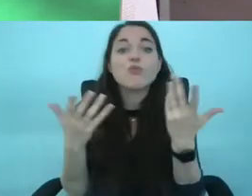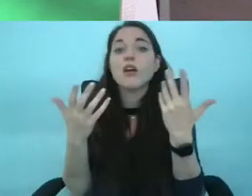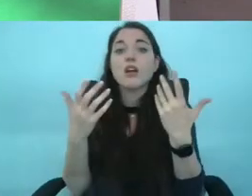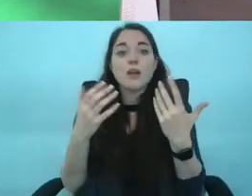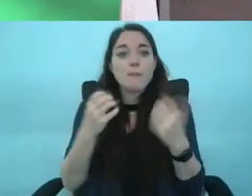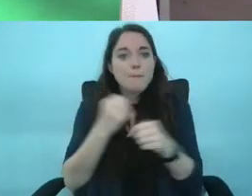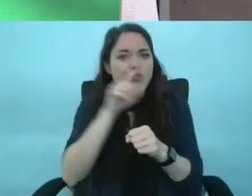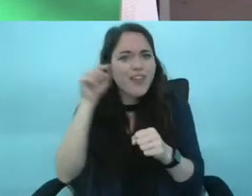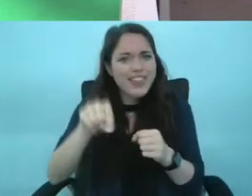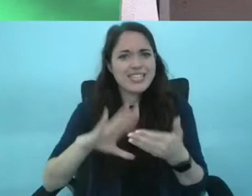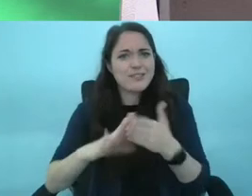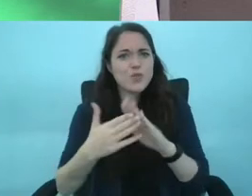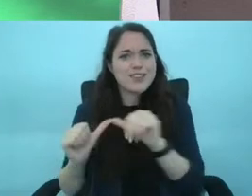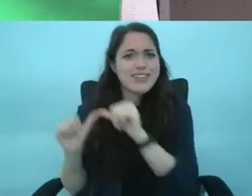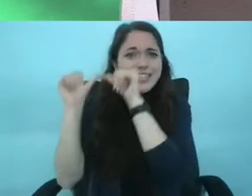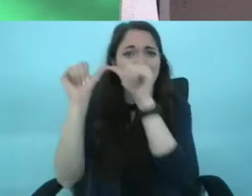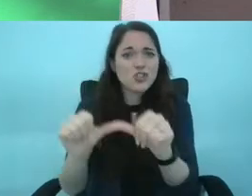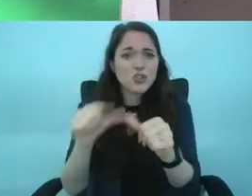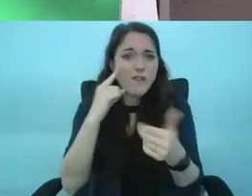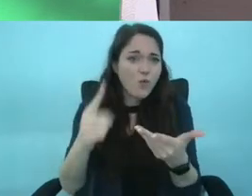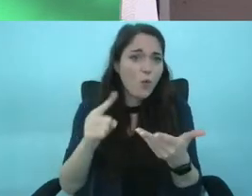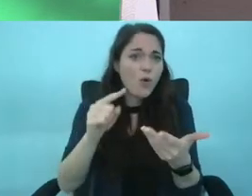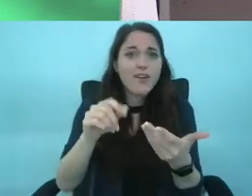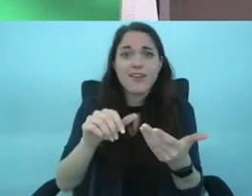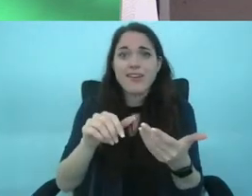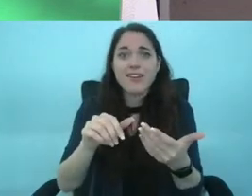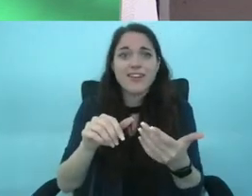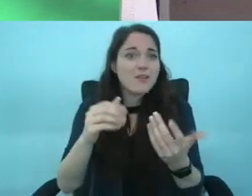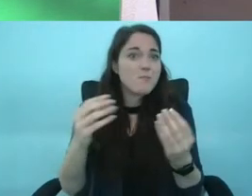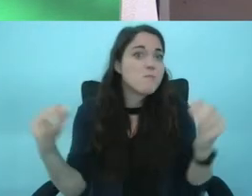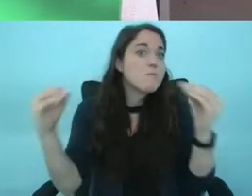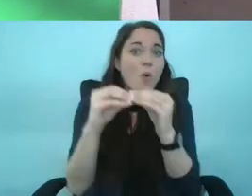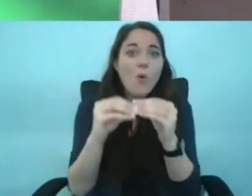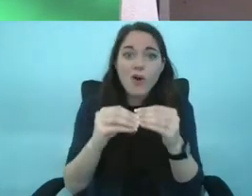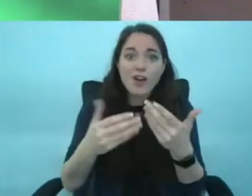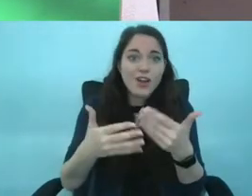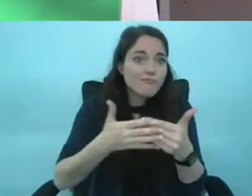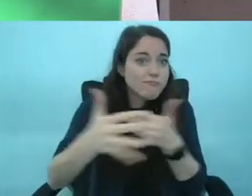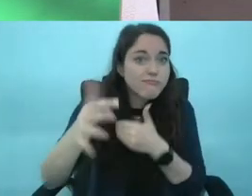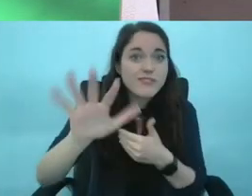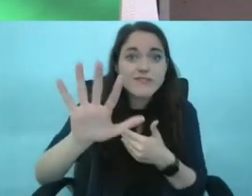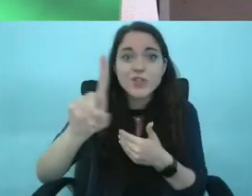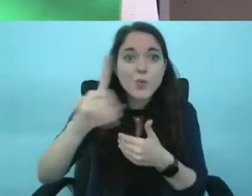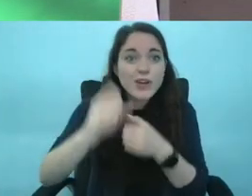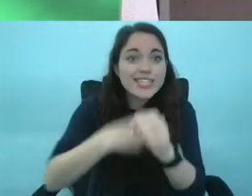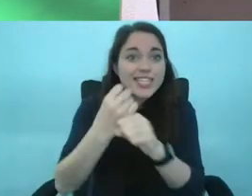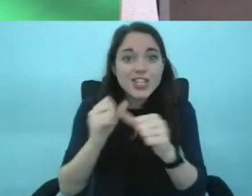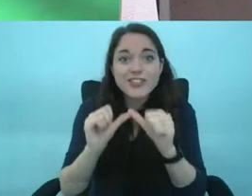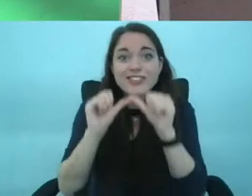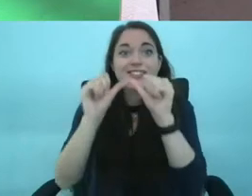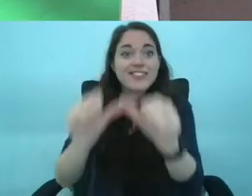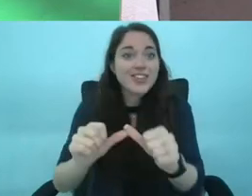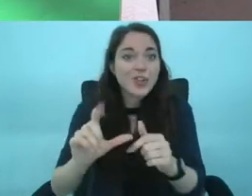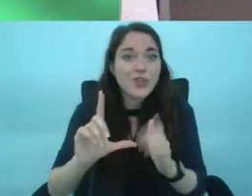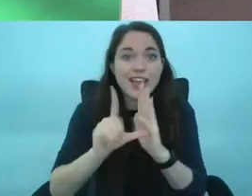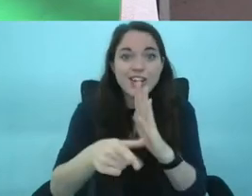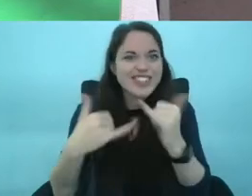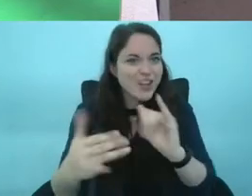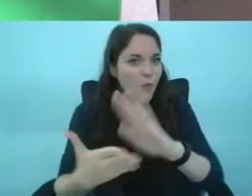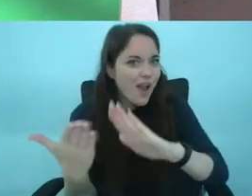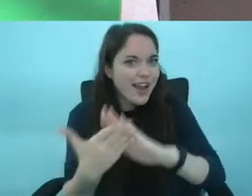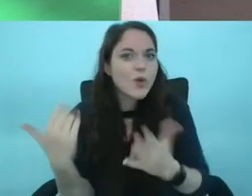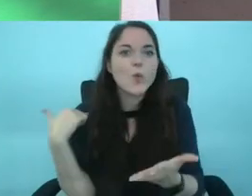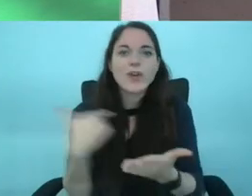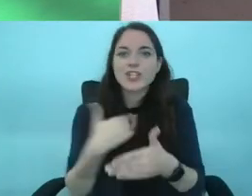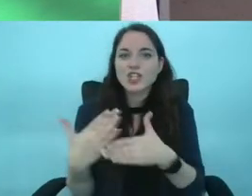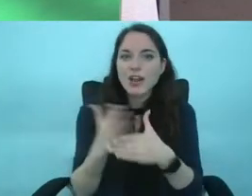community continues for another 51 years. We can share our church and spiritual experiences with others,